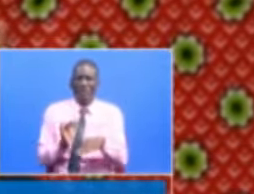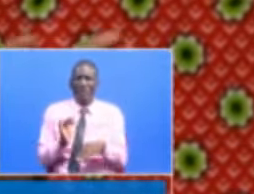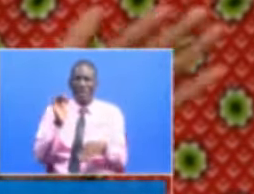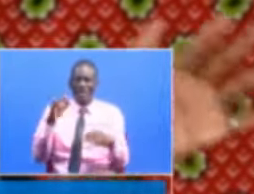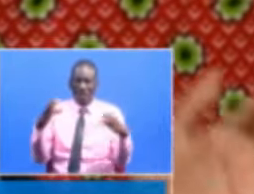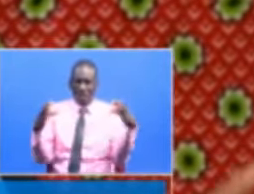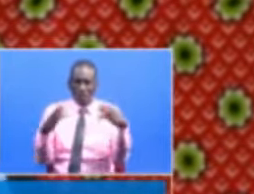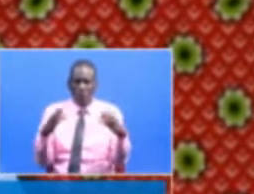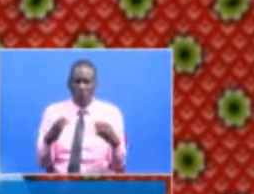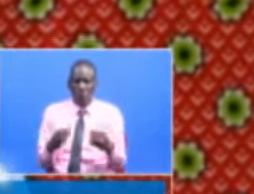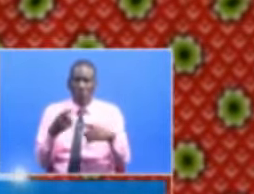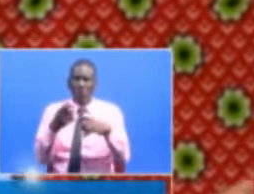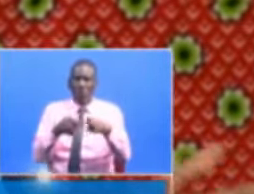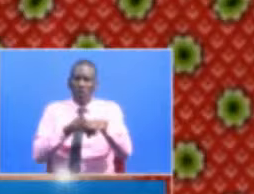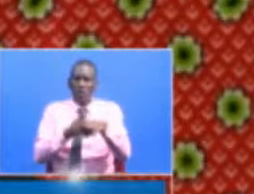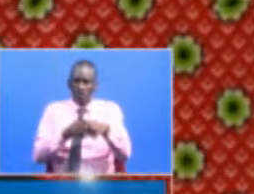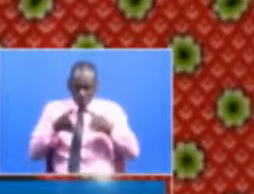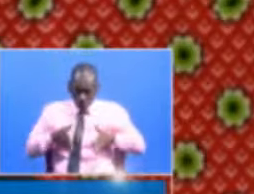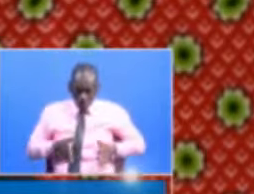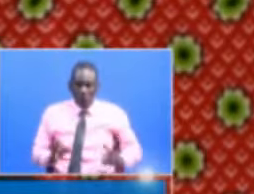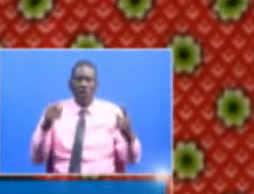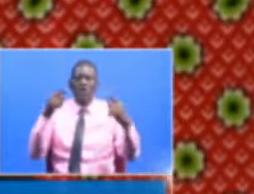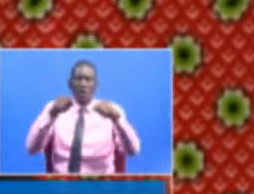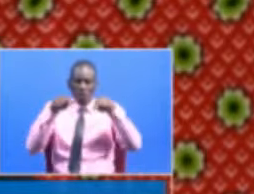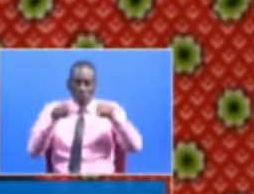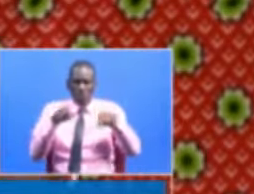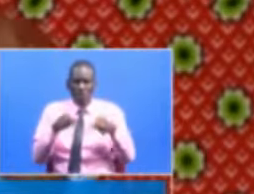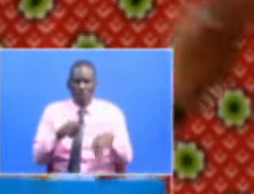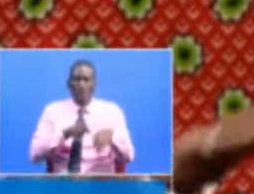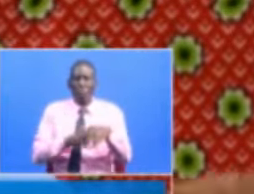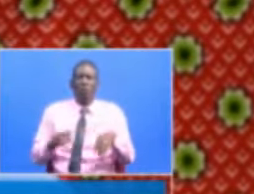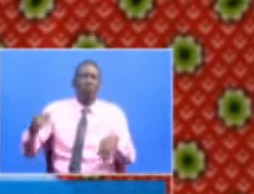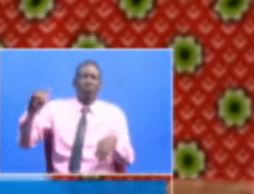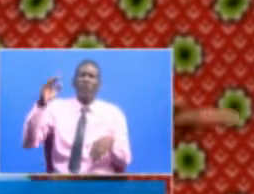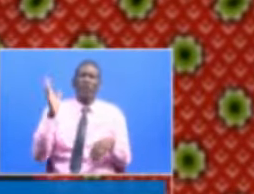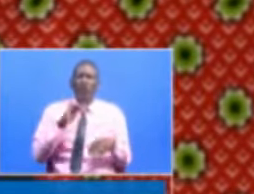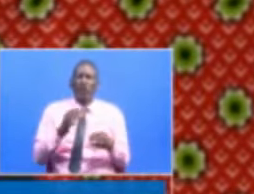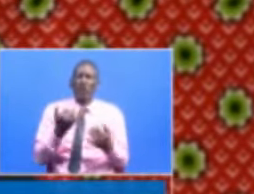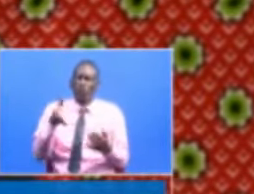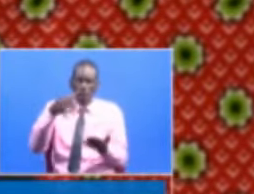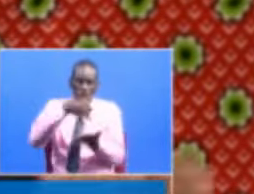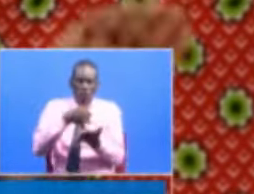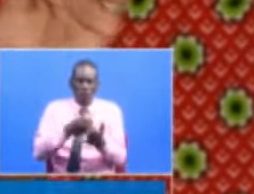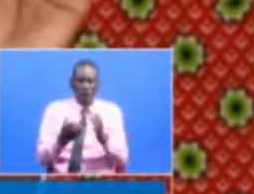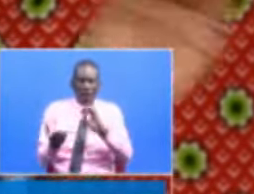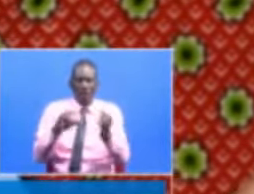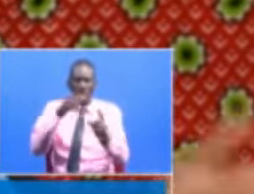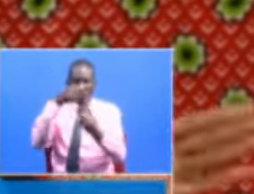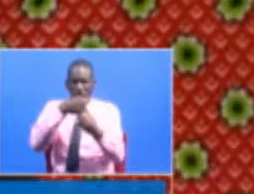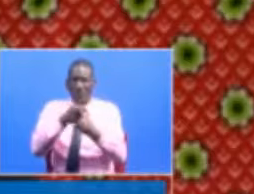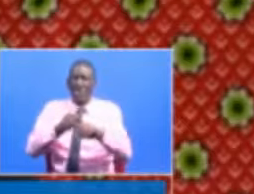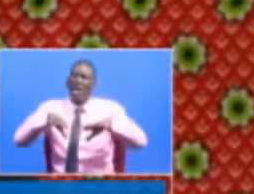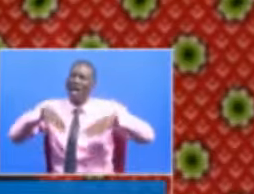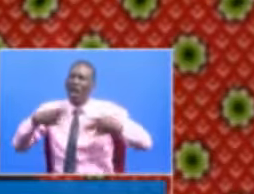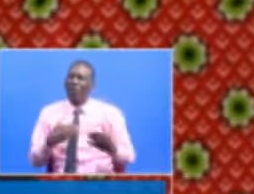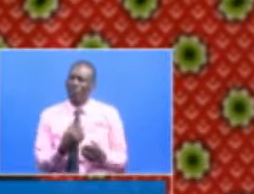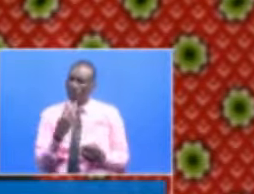community from the time you were born until now you're an adult, and now you're involved in climate advocacy. How have you seen